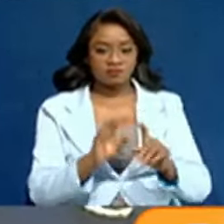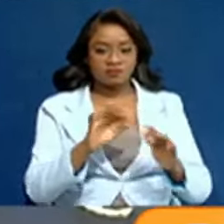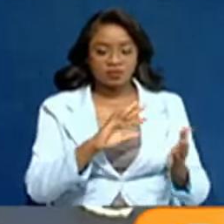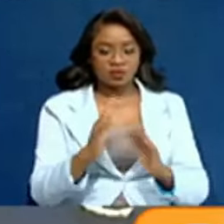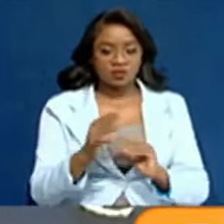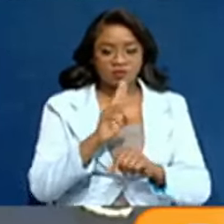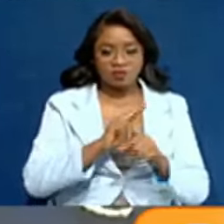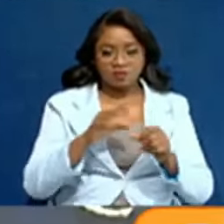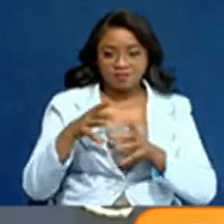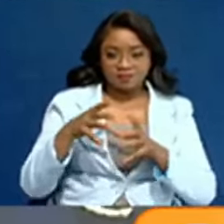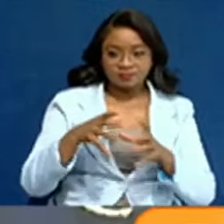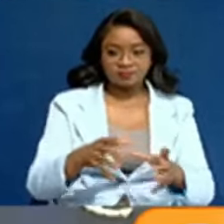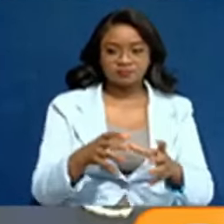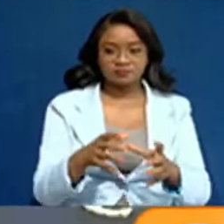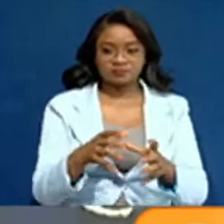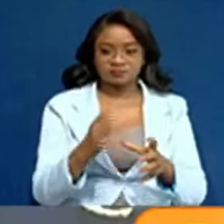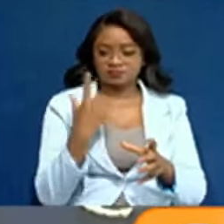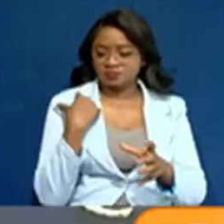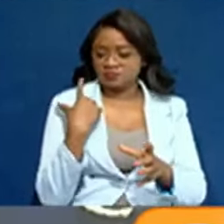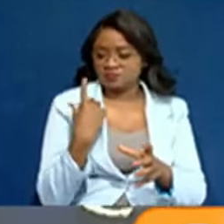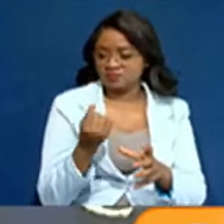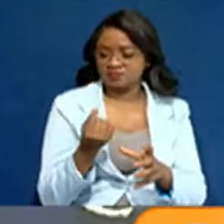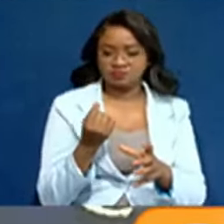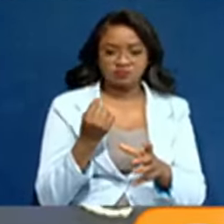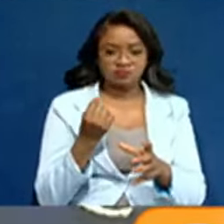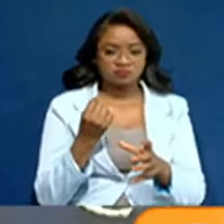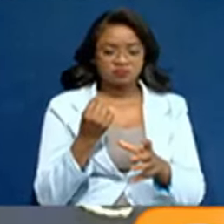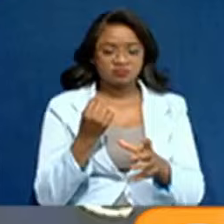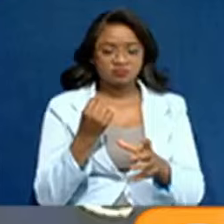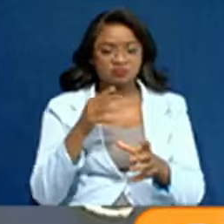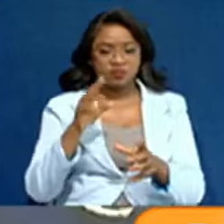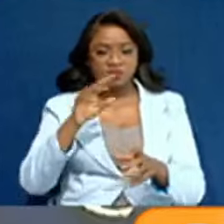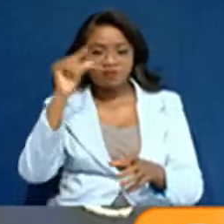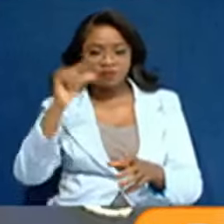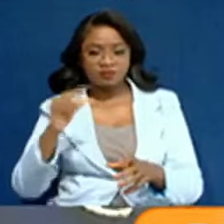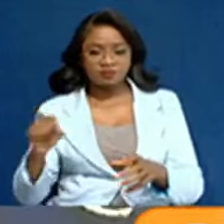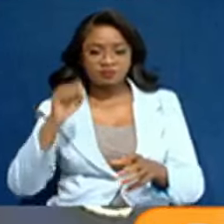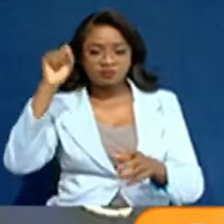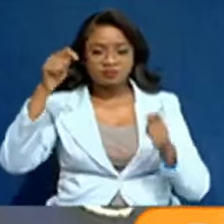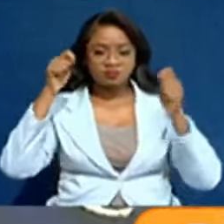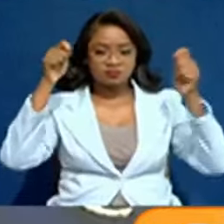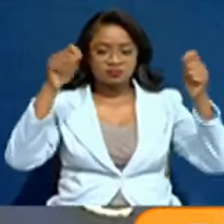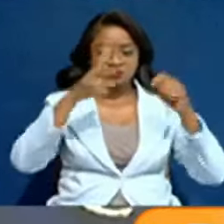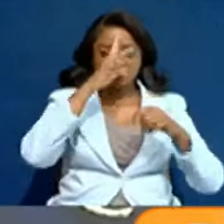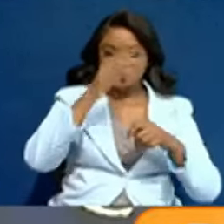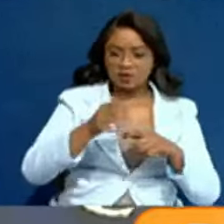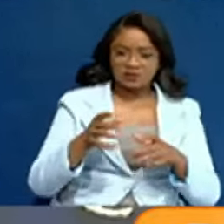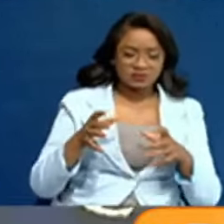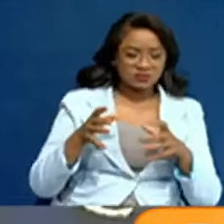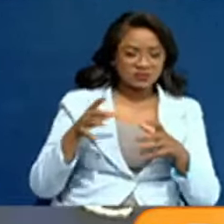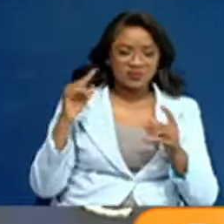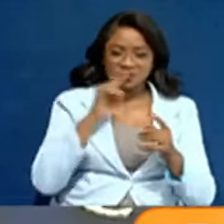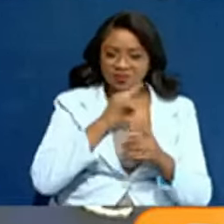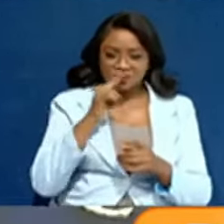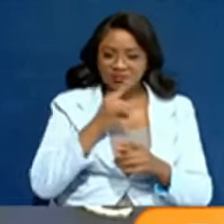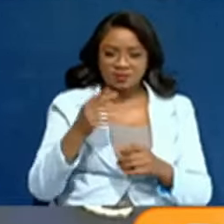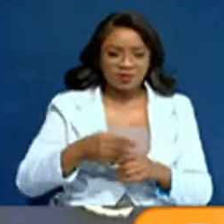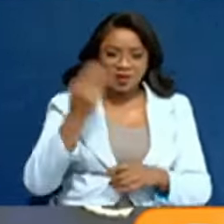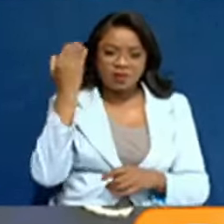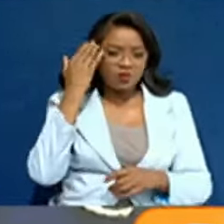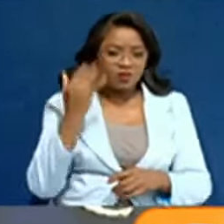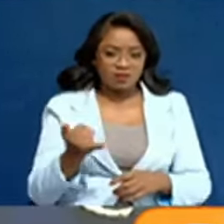the police in recent Gen Z-led protests. The joint security committees of the Senate and the National Assembly that were weighing